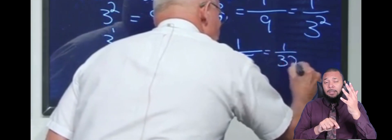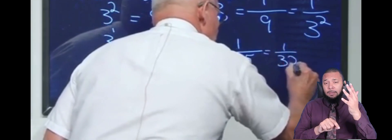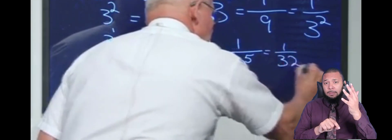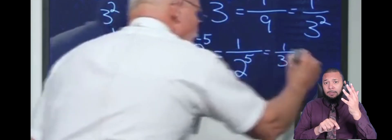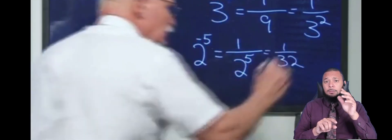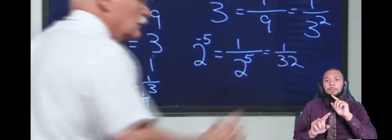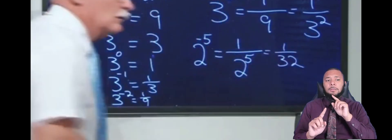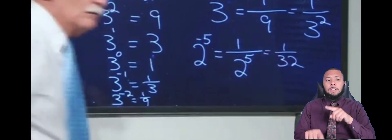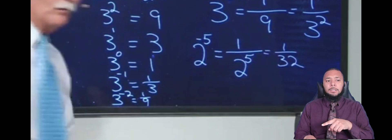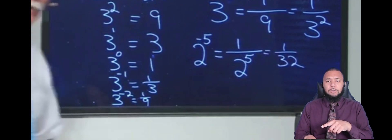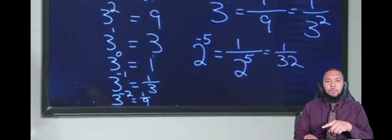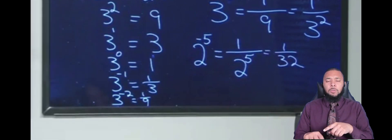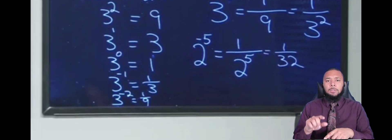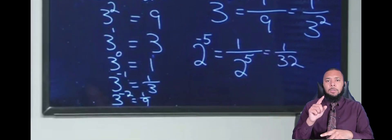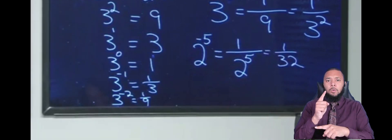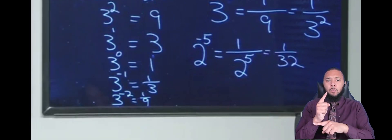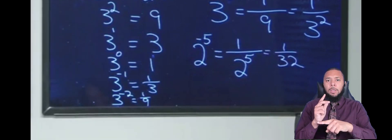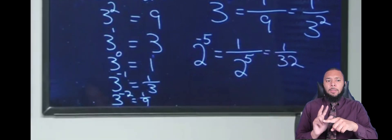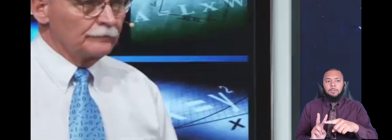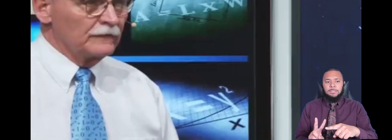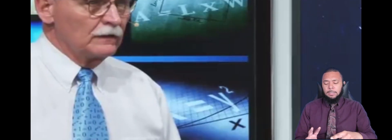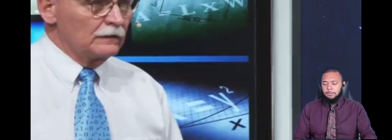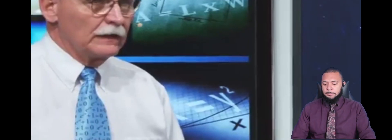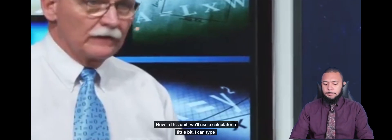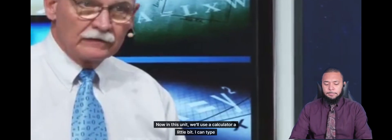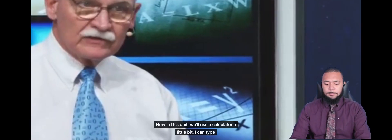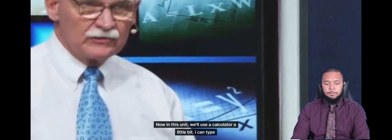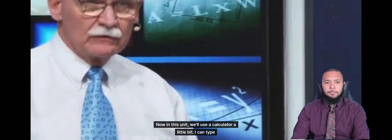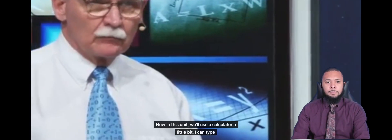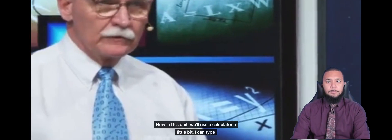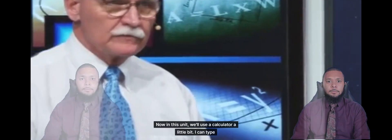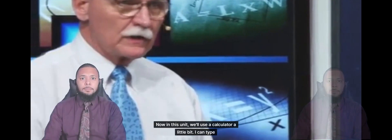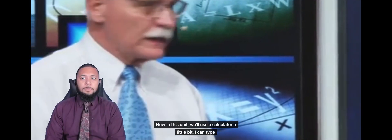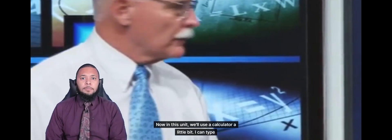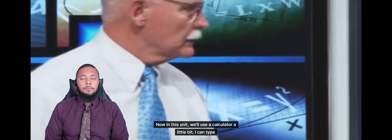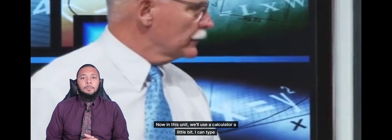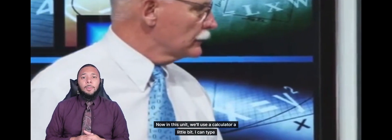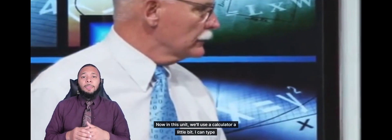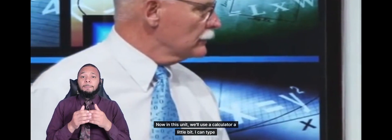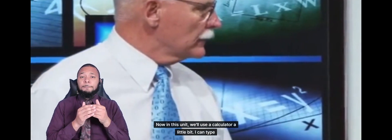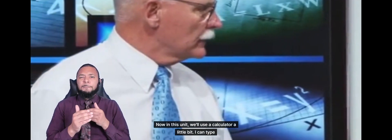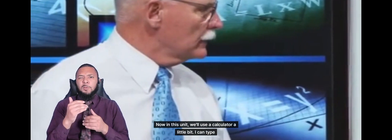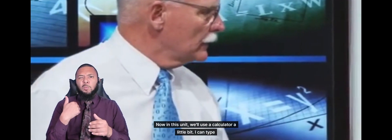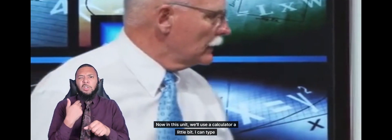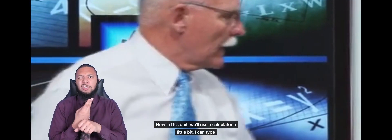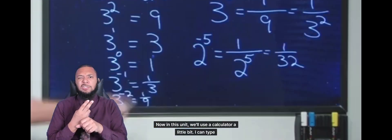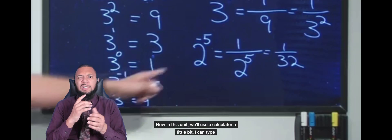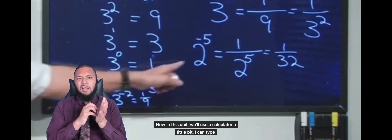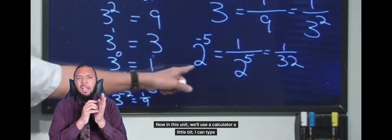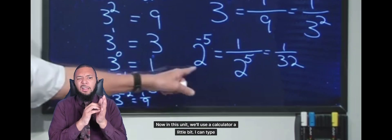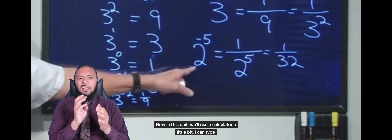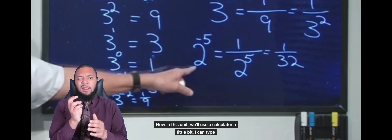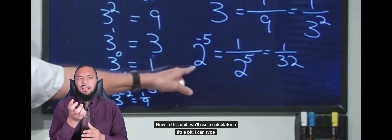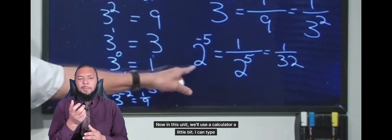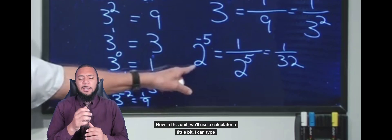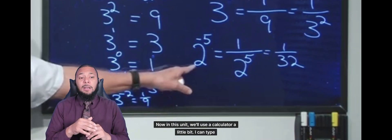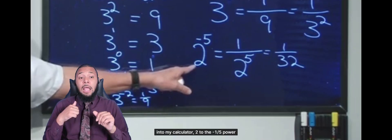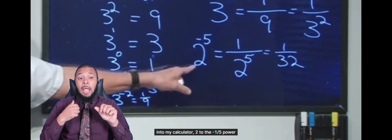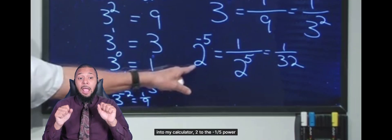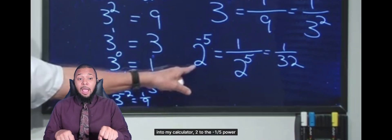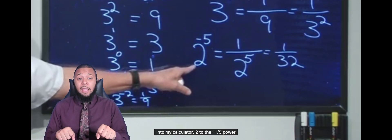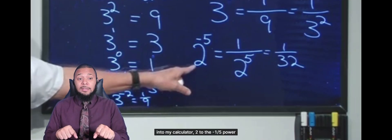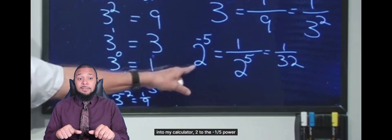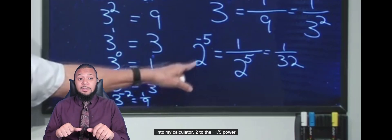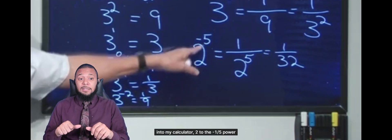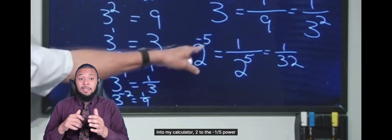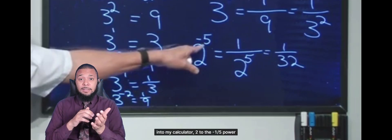is actually 1/32. Now in this unit, we'll use our calculator a little bit. I can type into